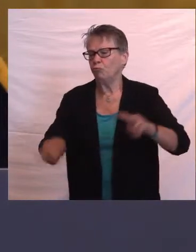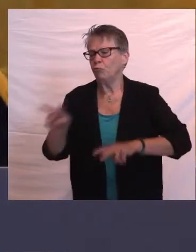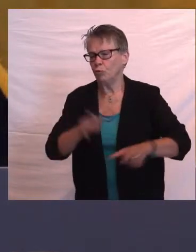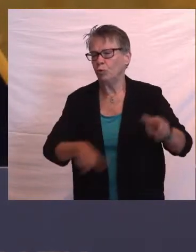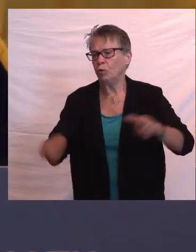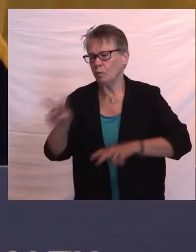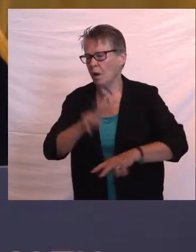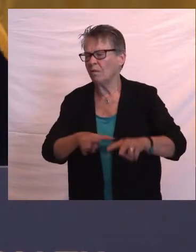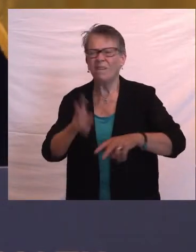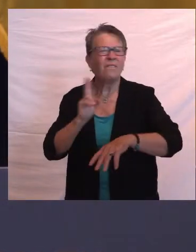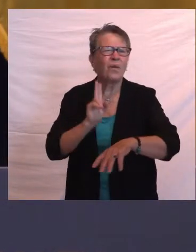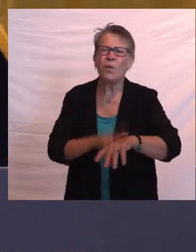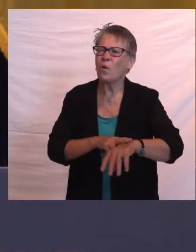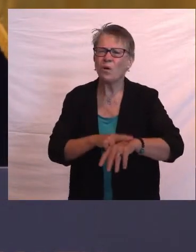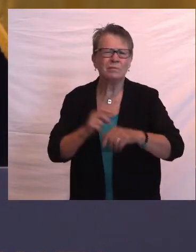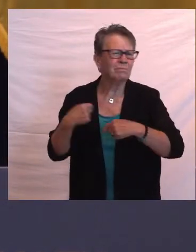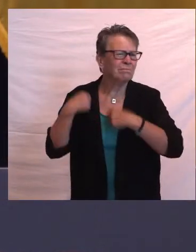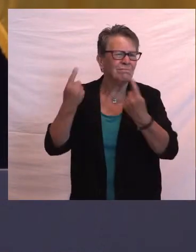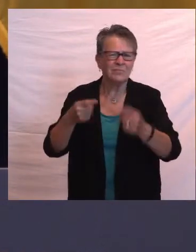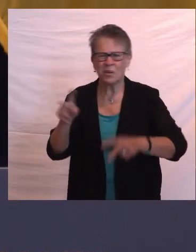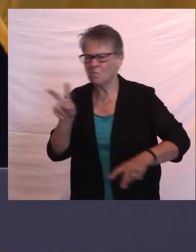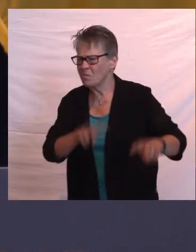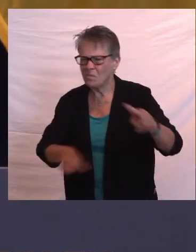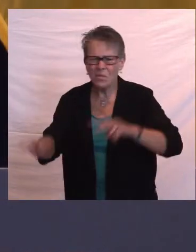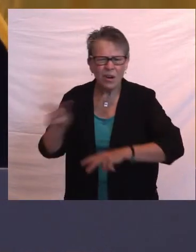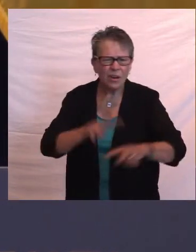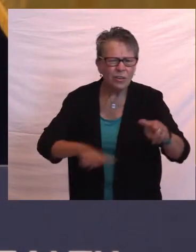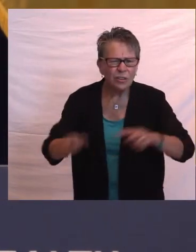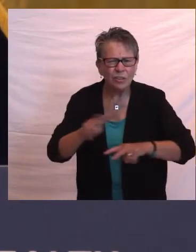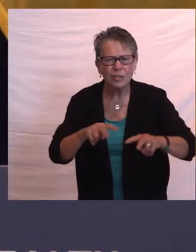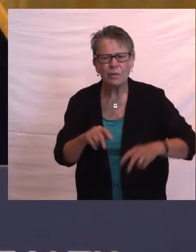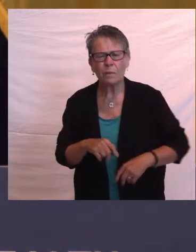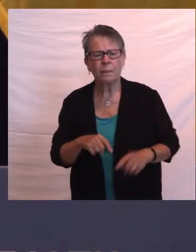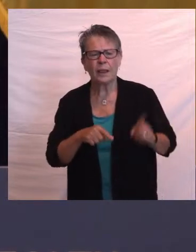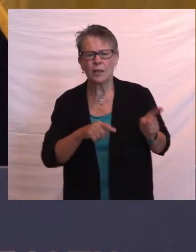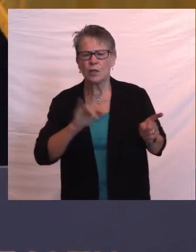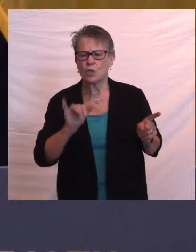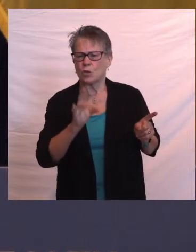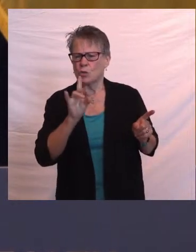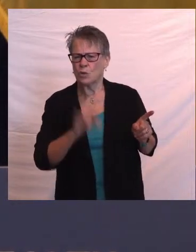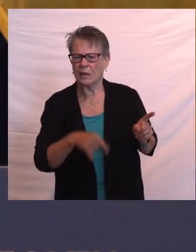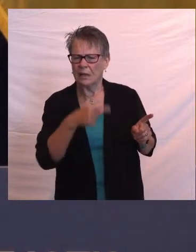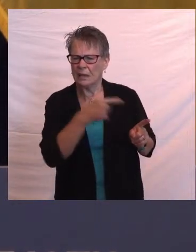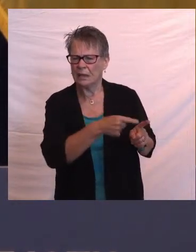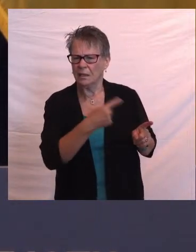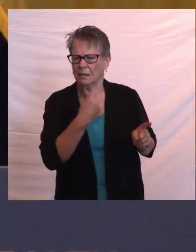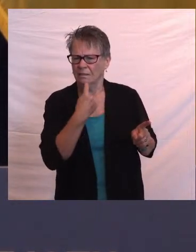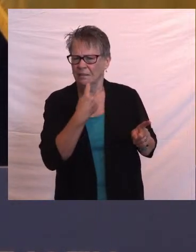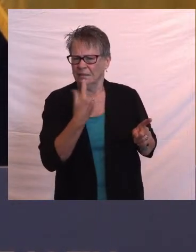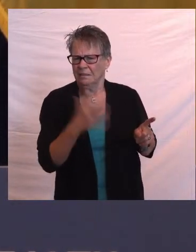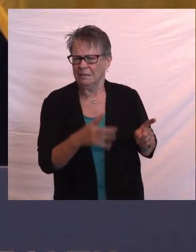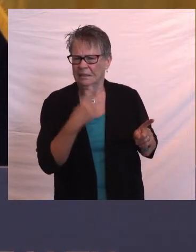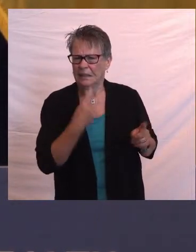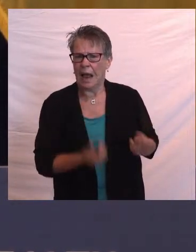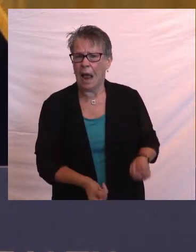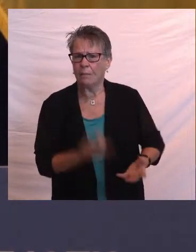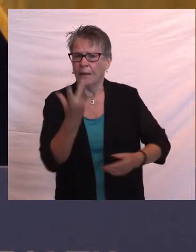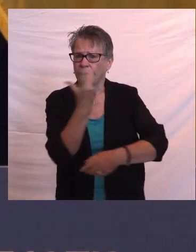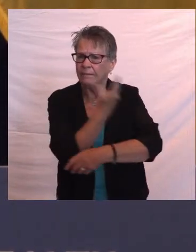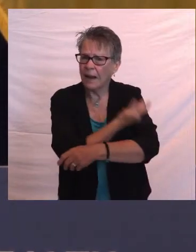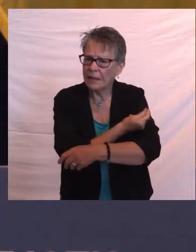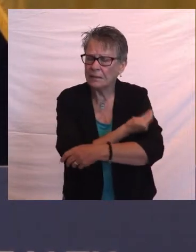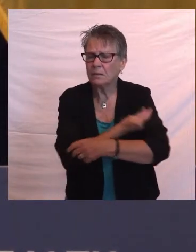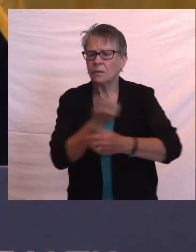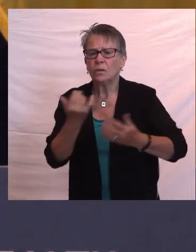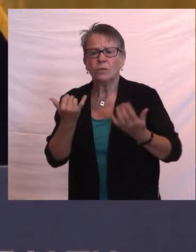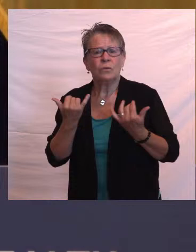the distribution, which I want to come back to make the point. We have over 1,600 points of distribution, but not